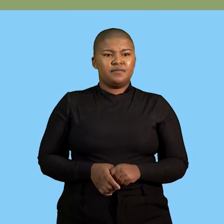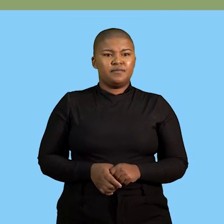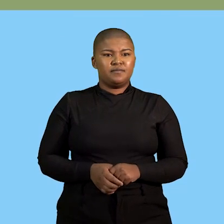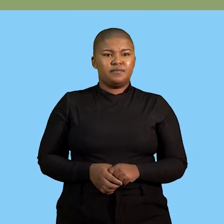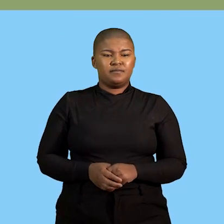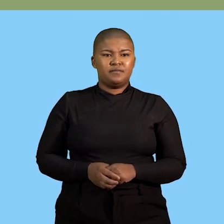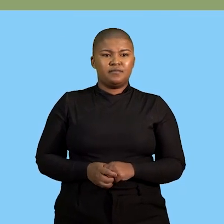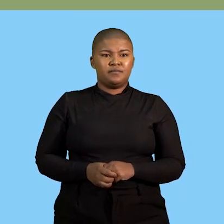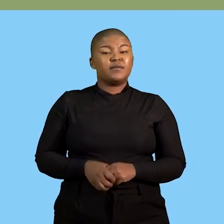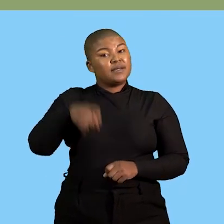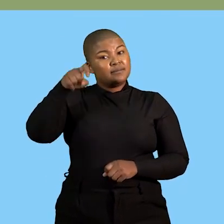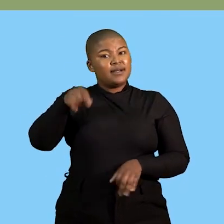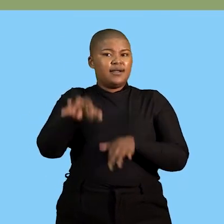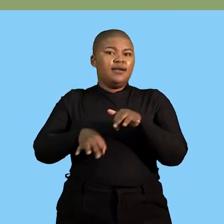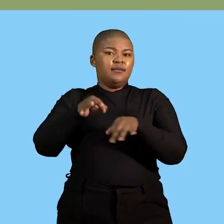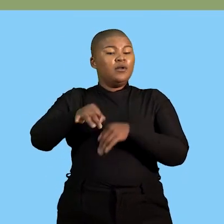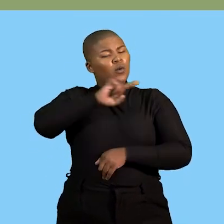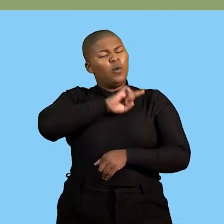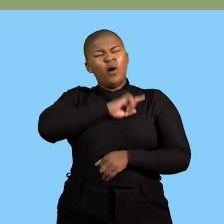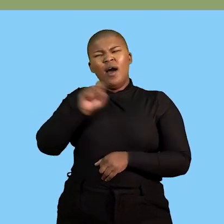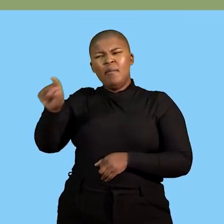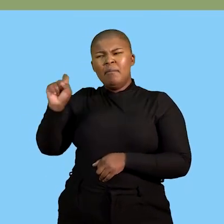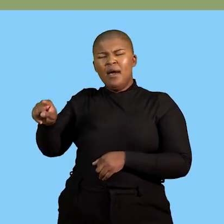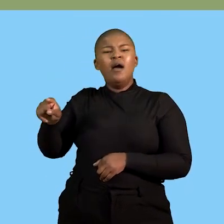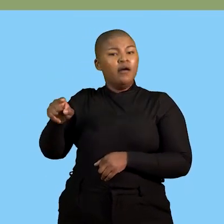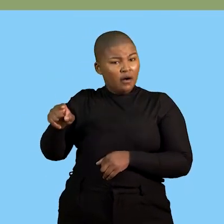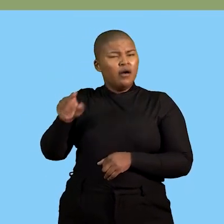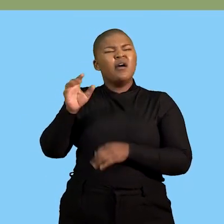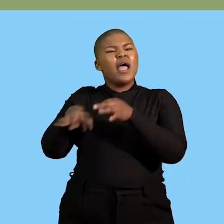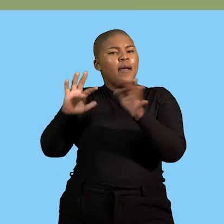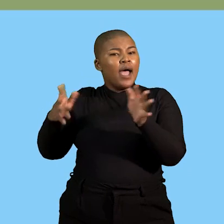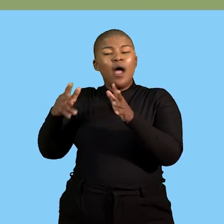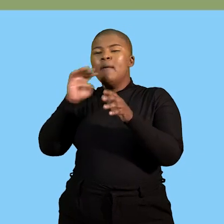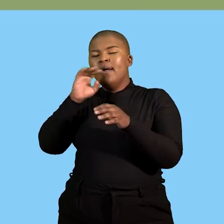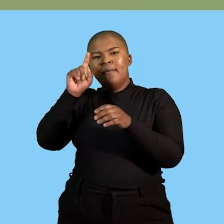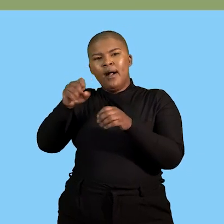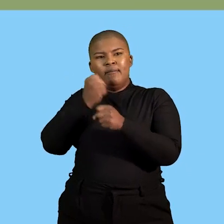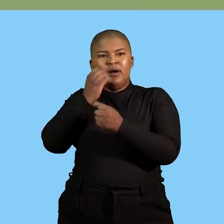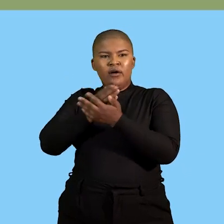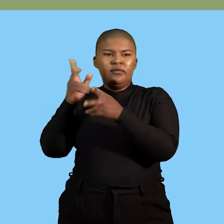And remember, you have to motivate to say, why do you say so? You motivate by saying a